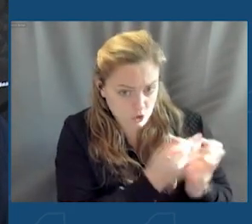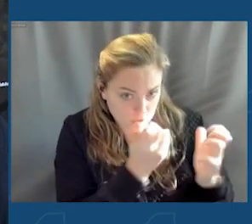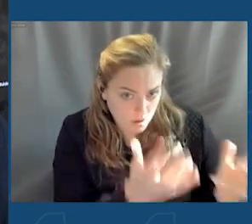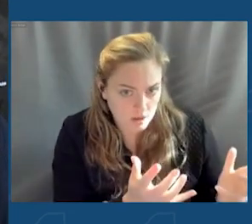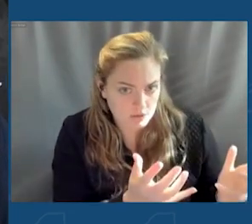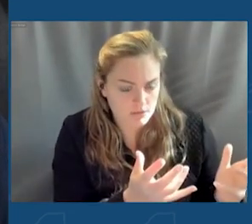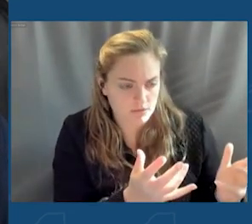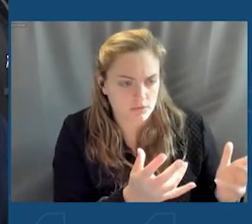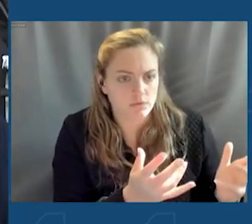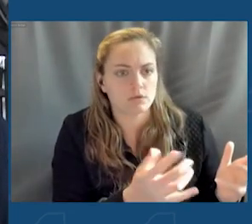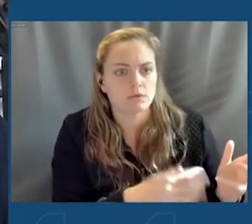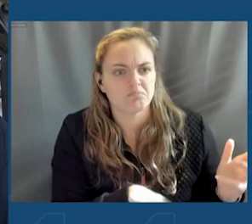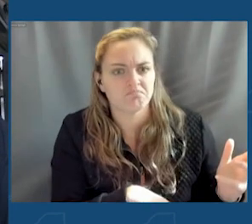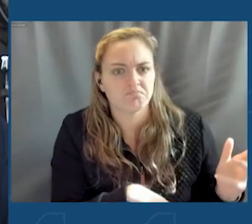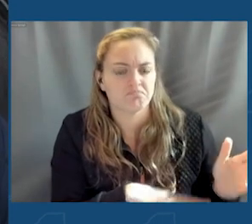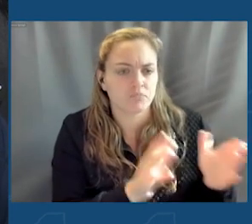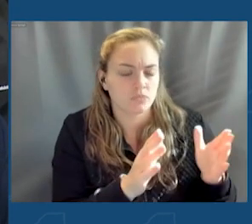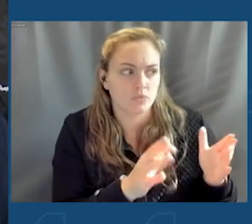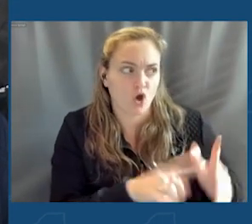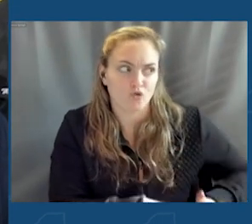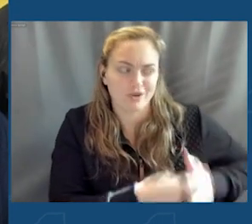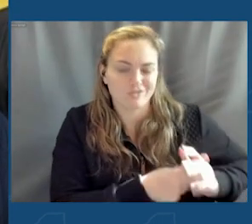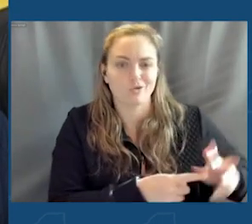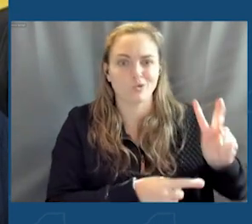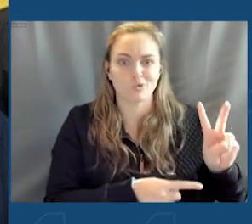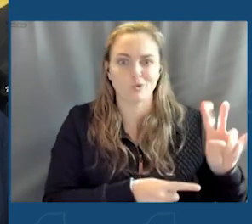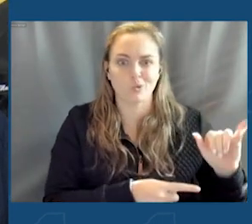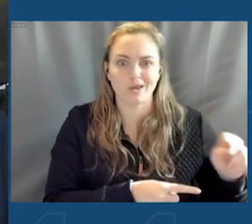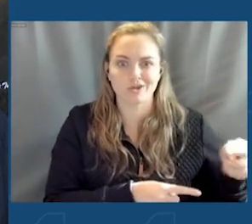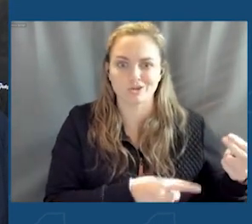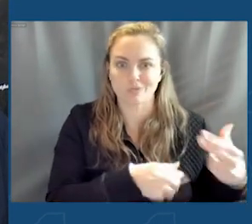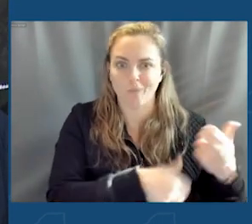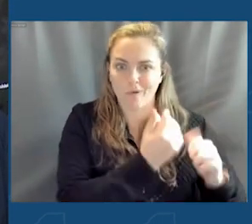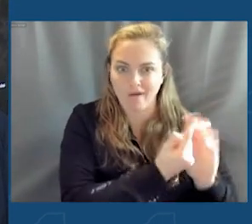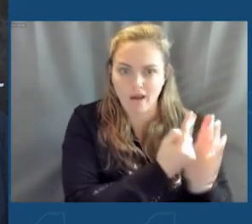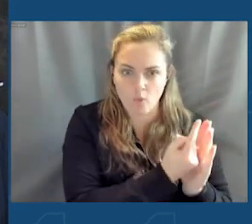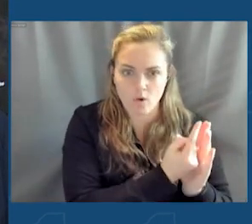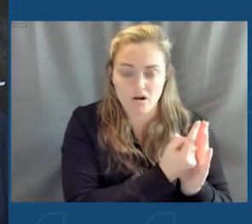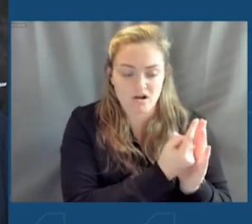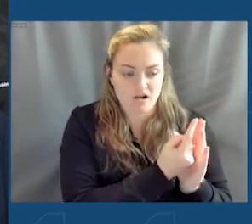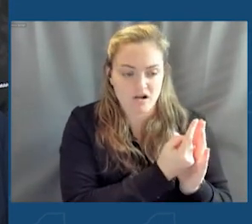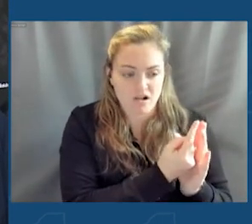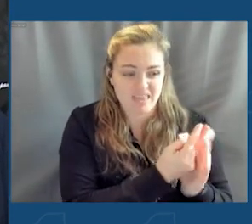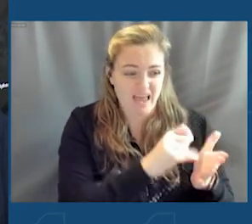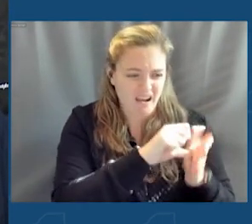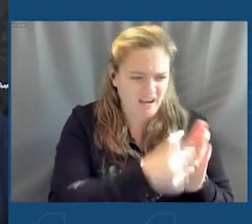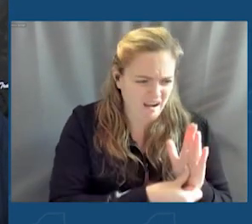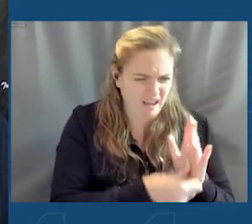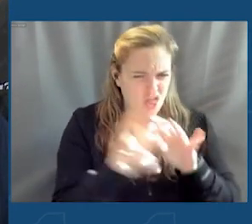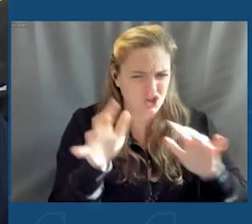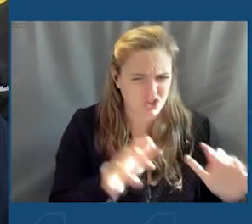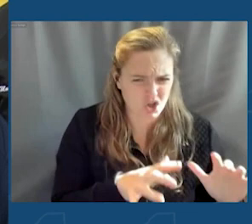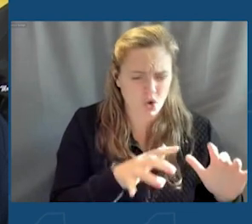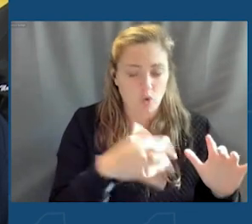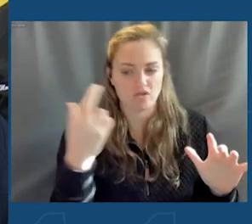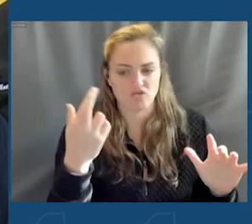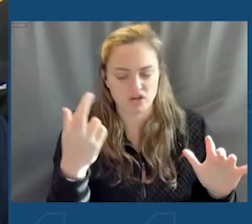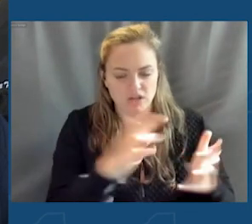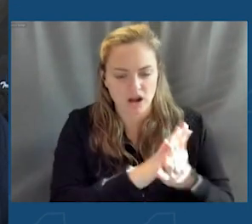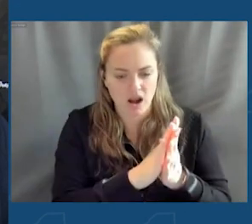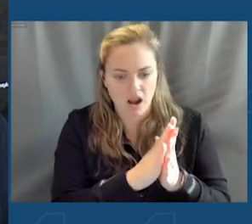Originally, it was forecast to be 2 inches an hour. That level of snow coming down with that intensity was what creates